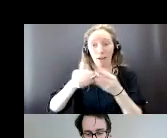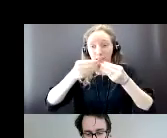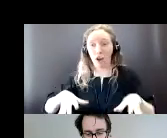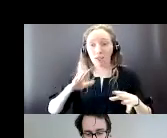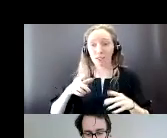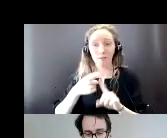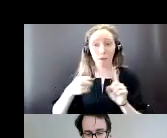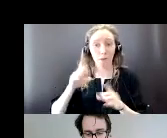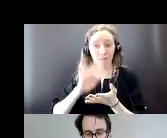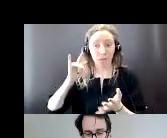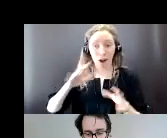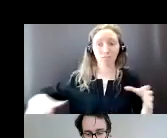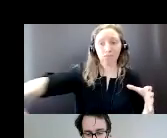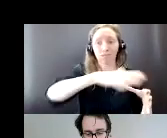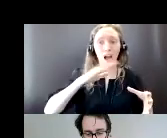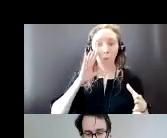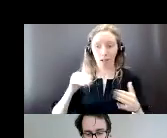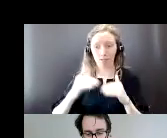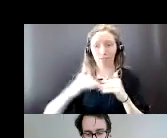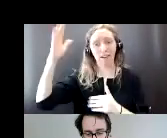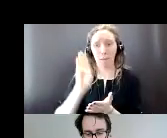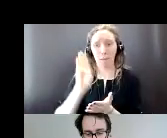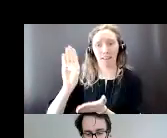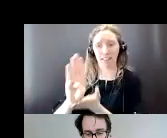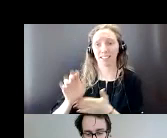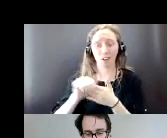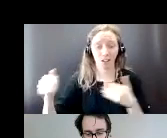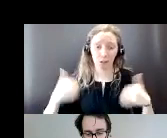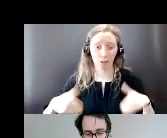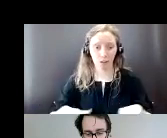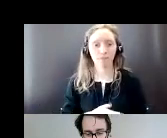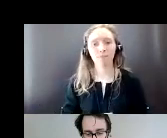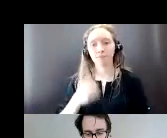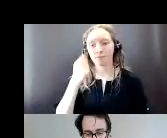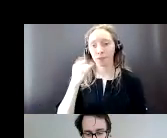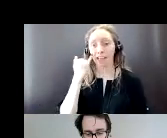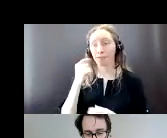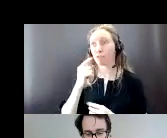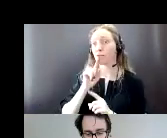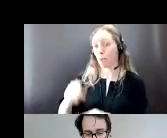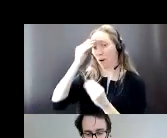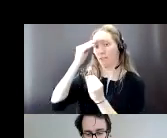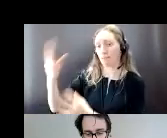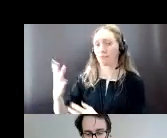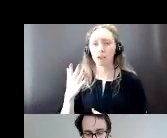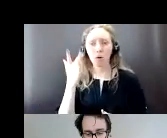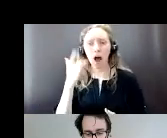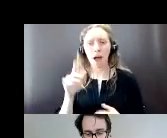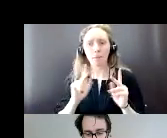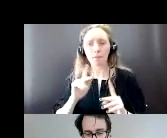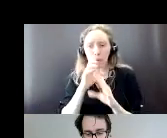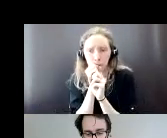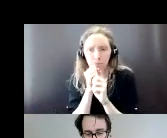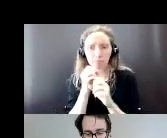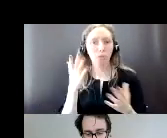not reporting to the Canadian Anti-Fraud Centre. They can't do anything anyway. They may not know that the Canadian Anti-Fraud Centre